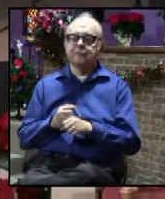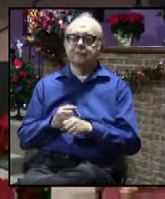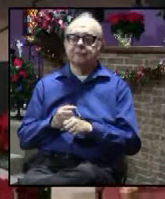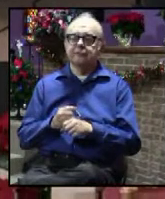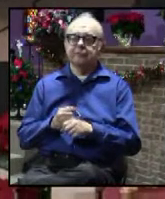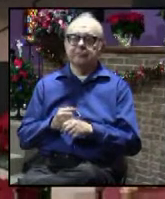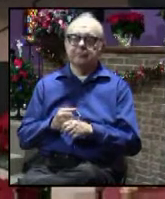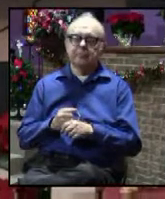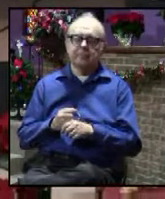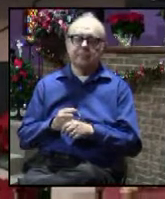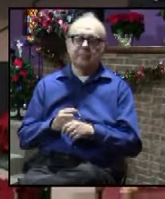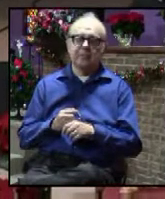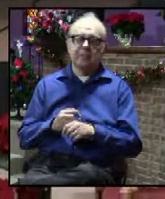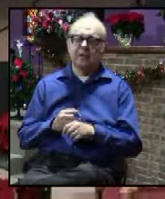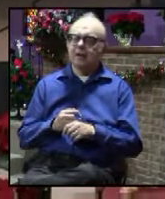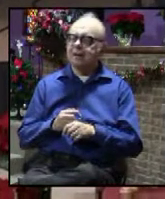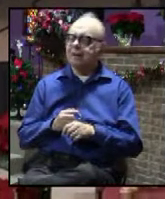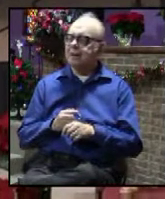a yearning